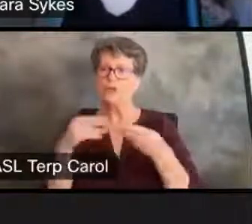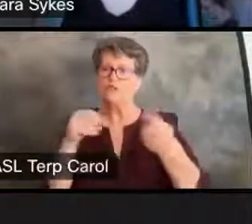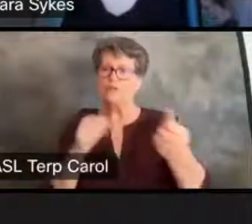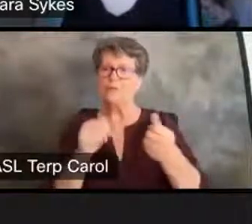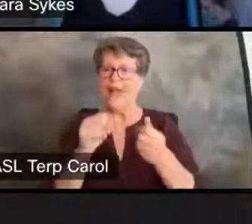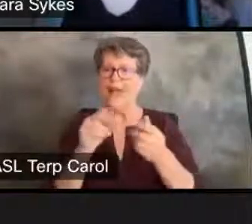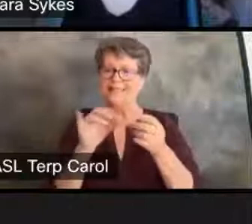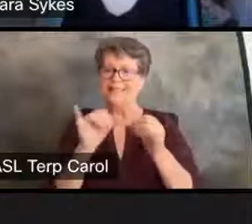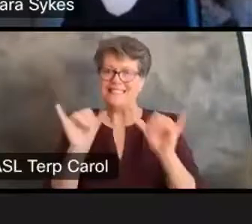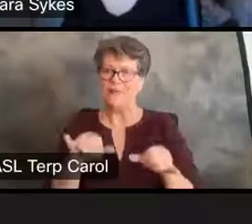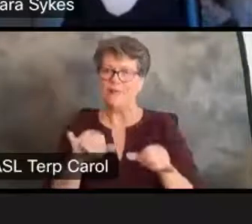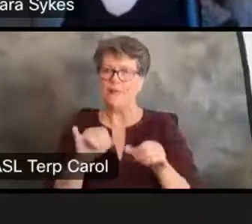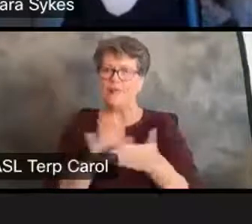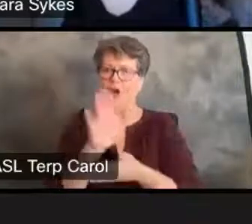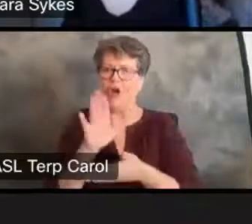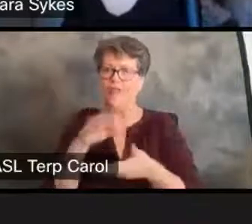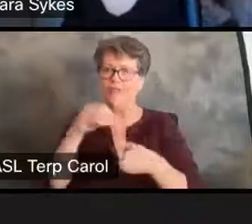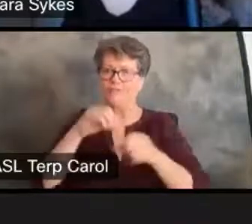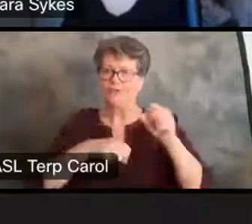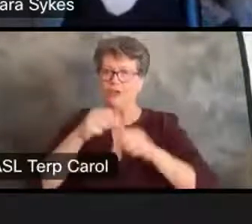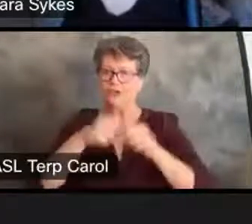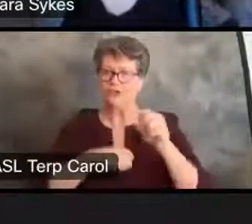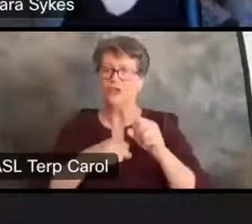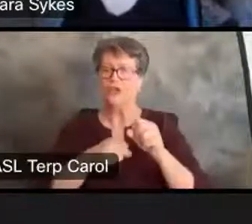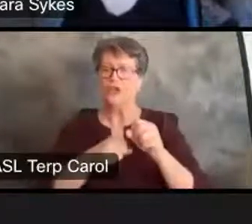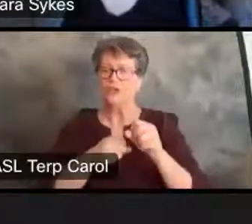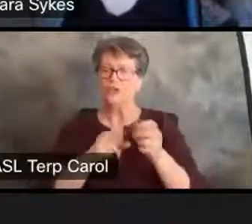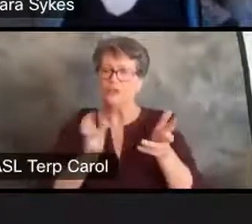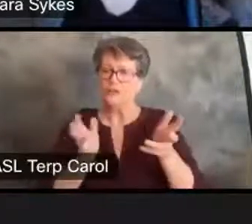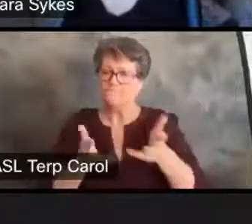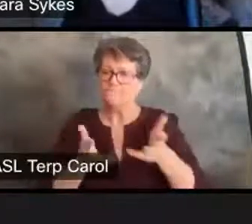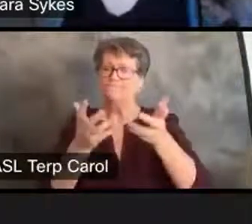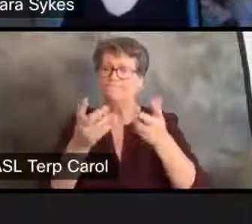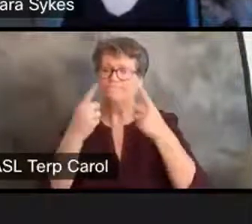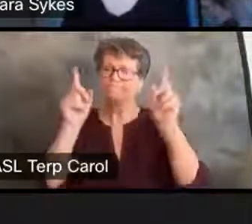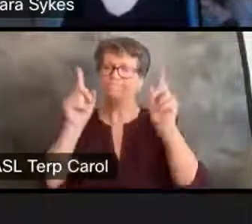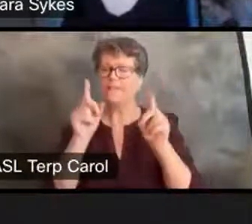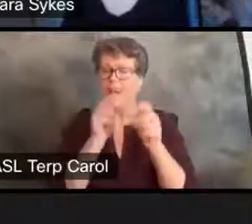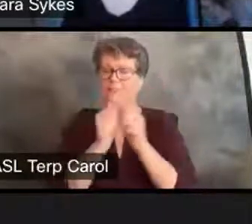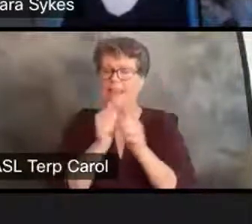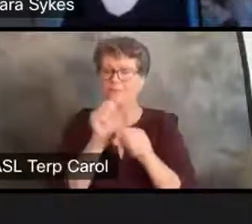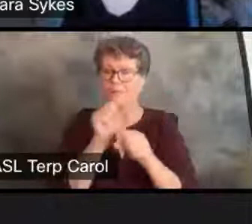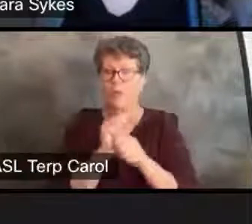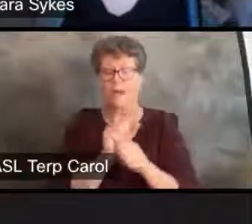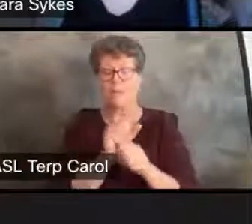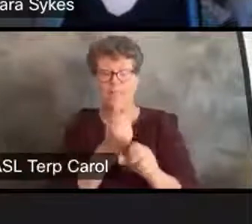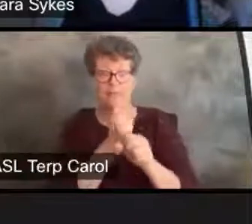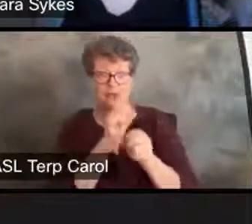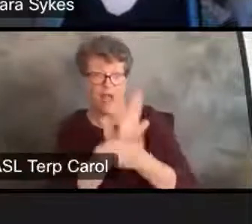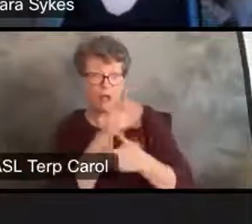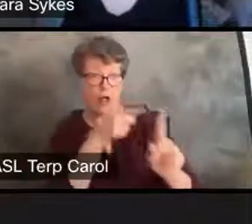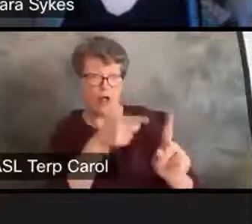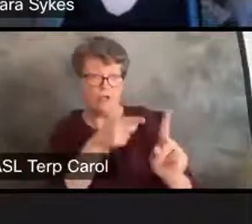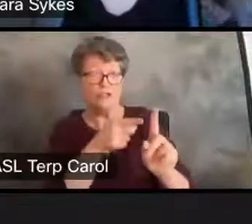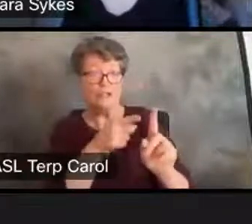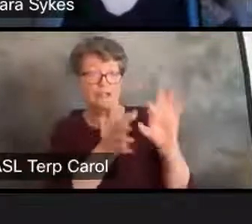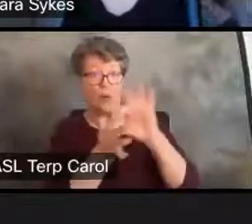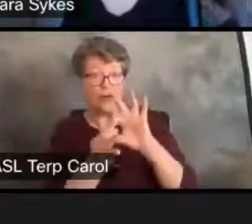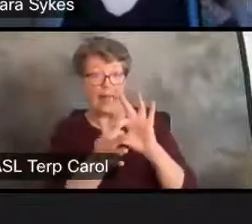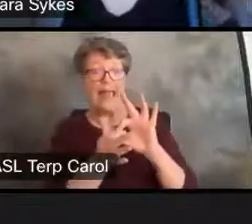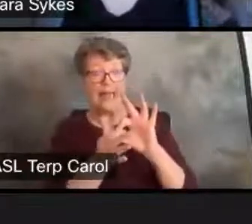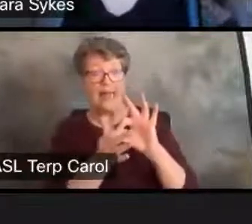a program called the LIFE program, Learning Independence for Future Employment, or rather, not create the program, but apply for a grant that will create the